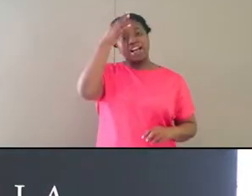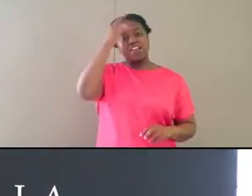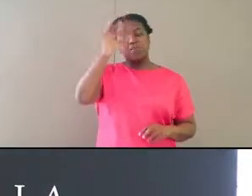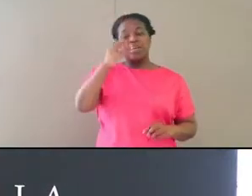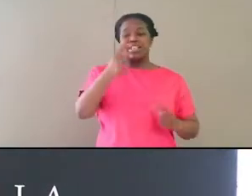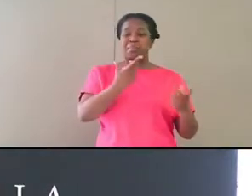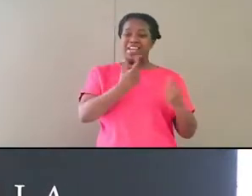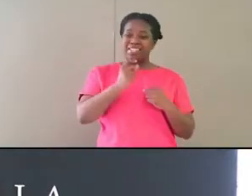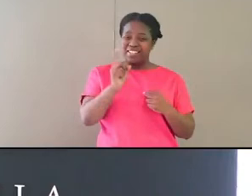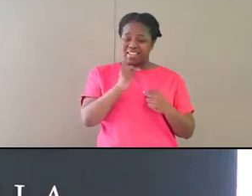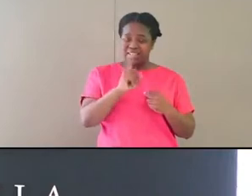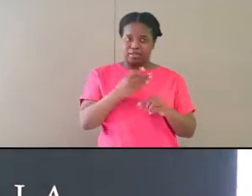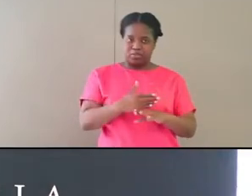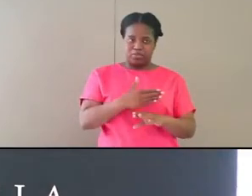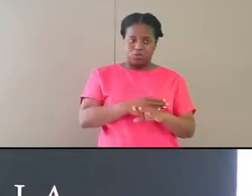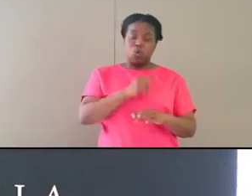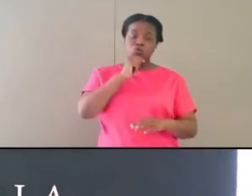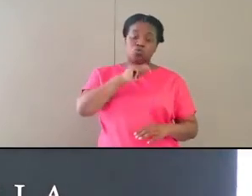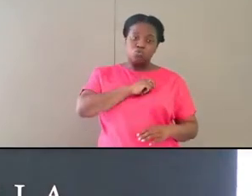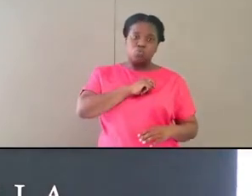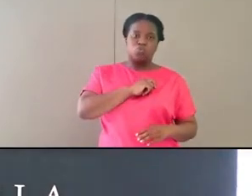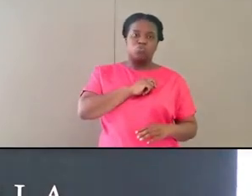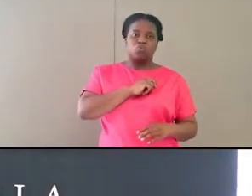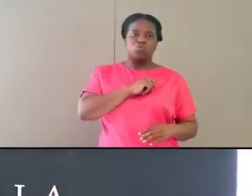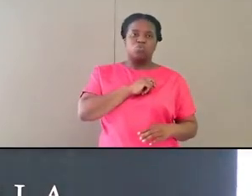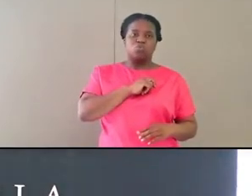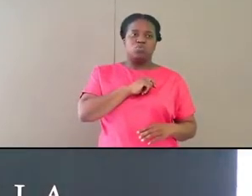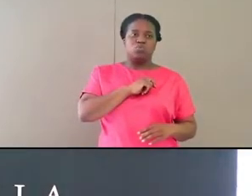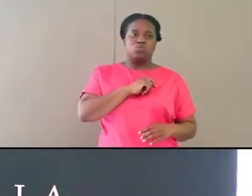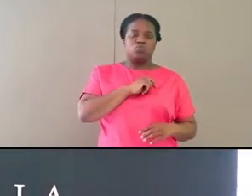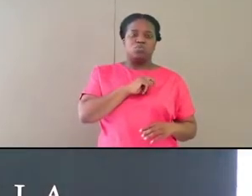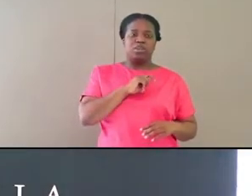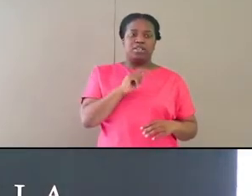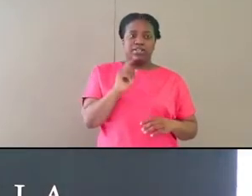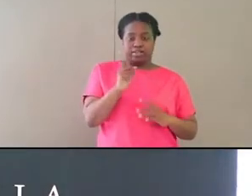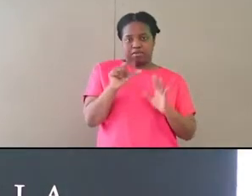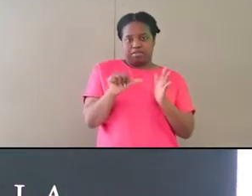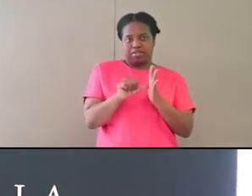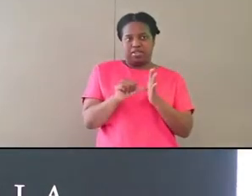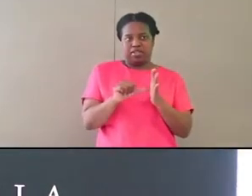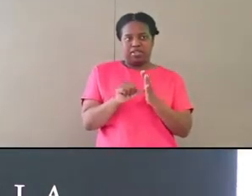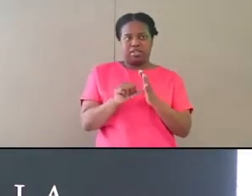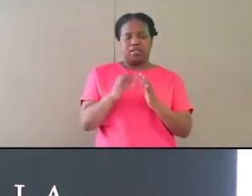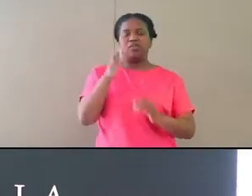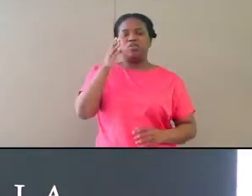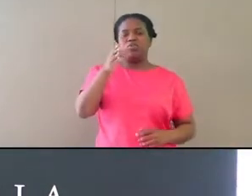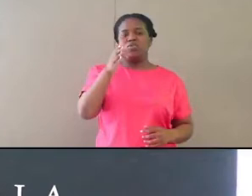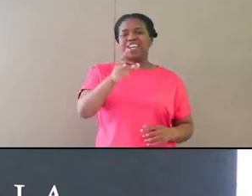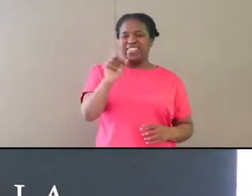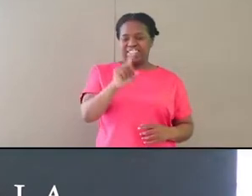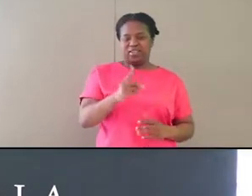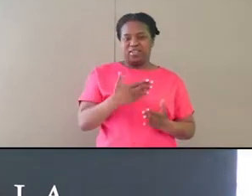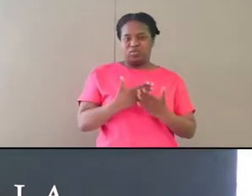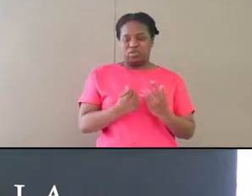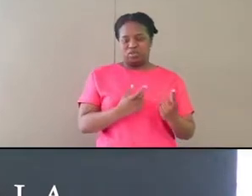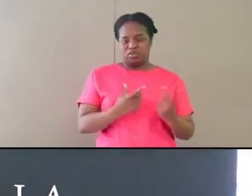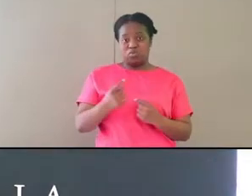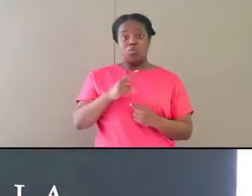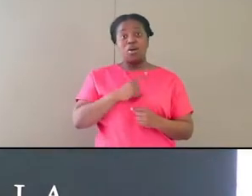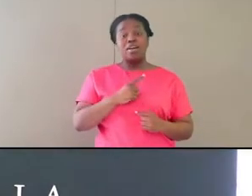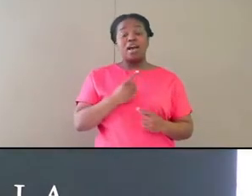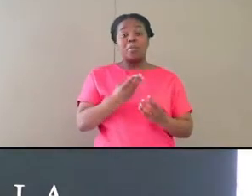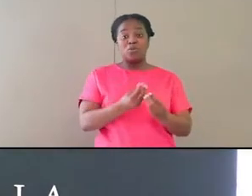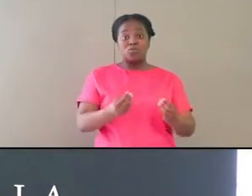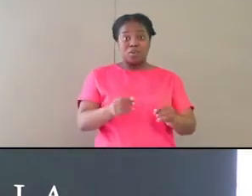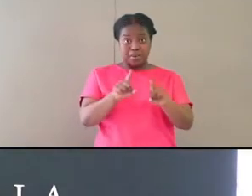done, but most importantly, most importantly, looking at the future ahead of us. Because it's your children,